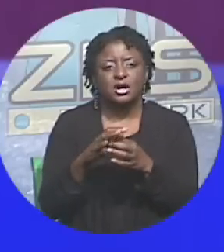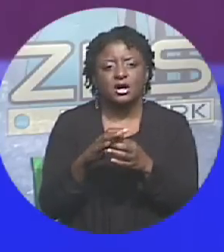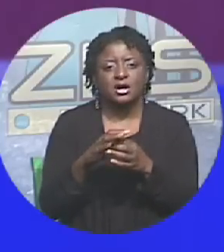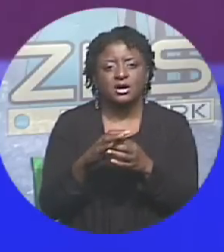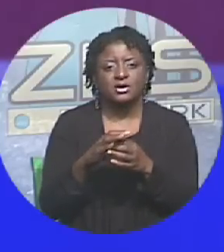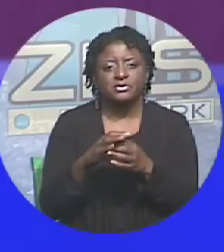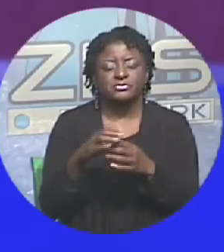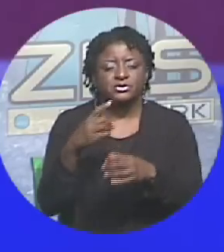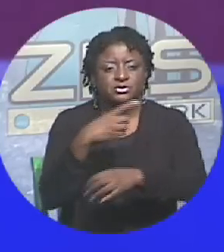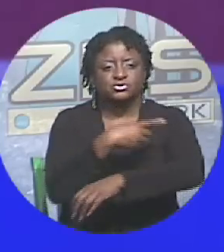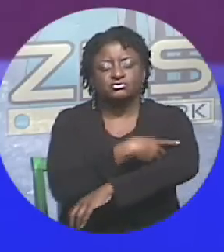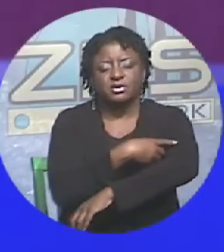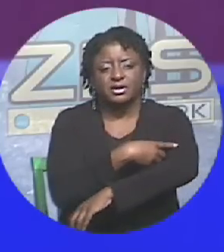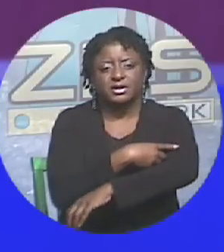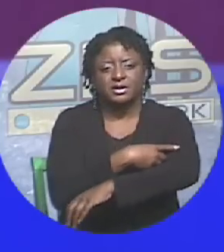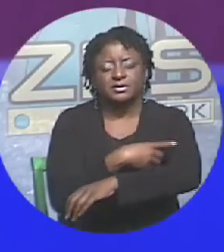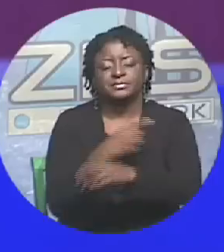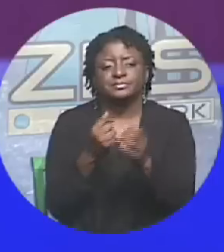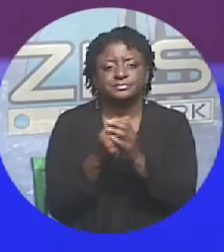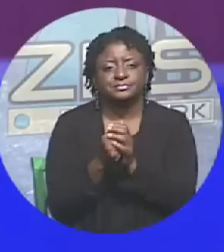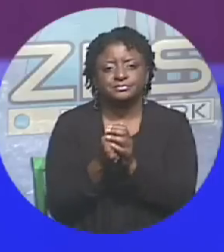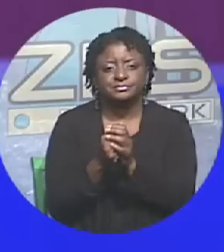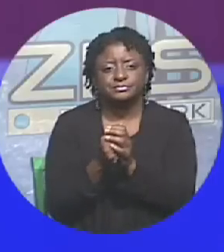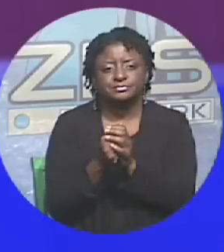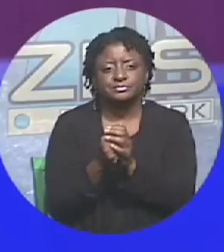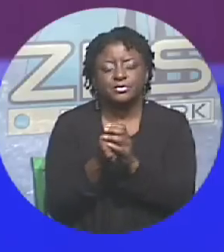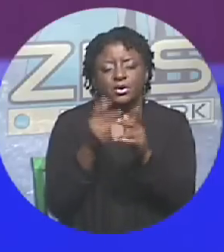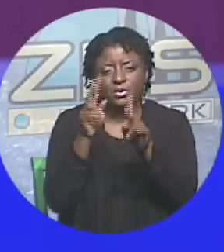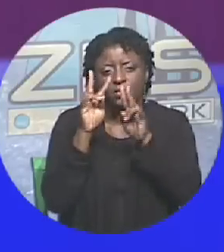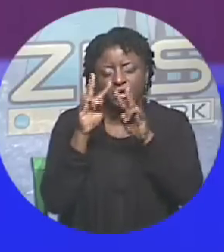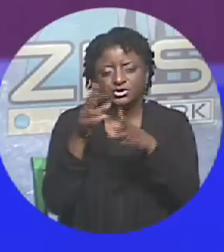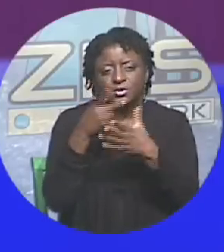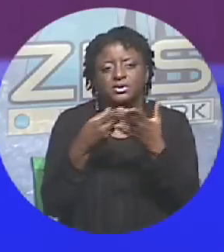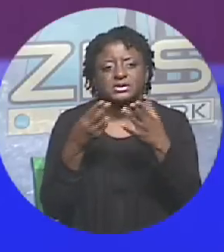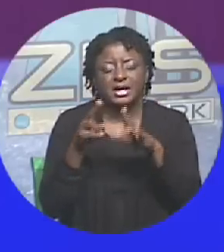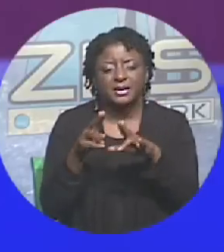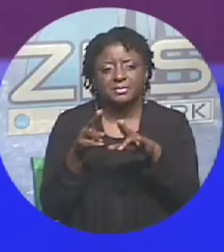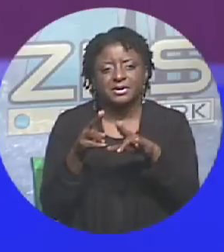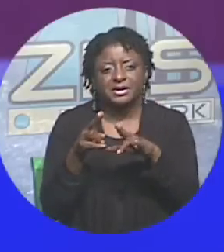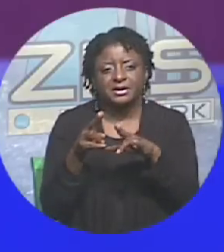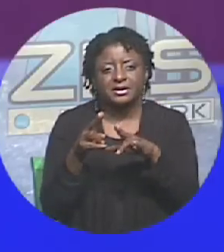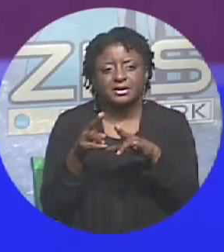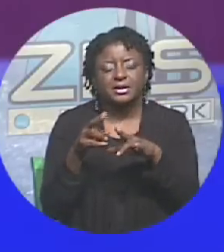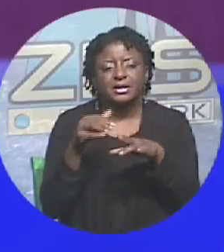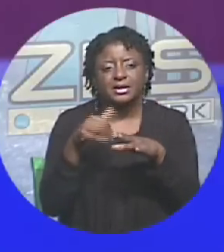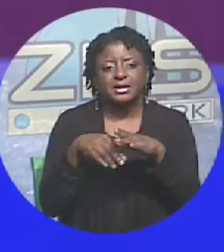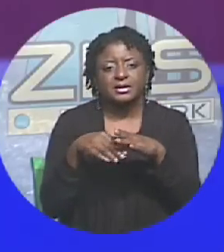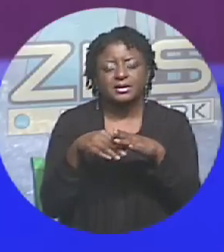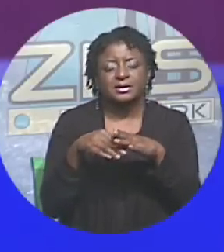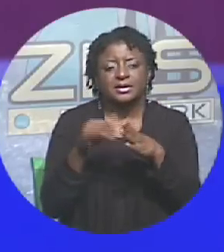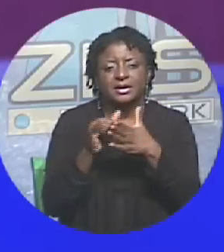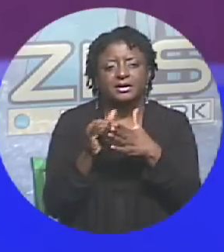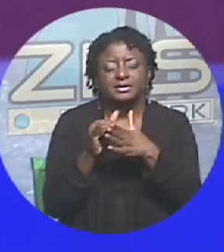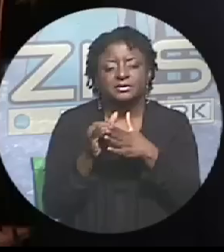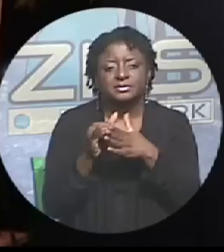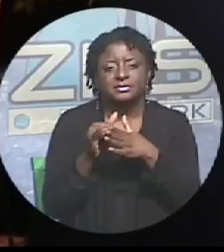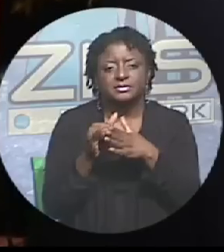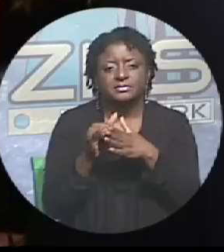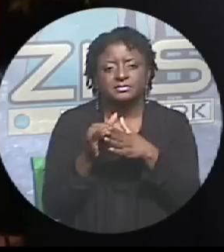IAAF. Keeping a close eye on what is taking place is the president of our local association, Mike Sands.